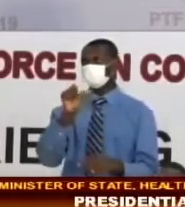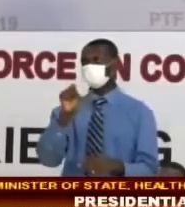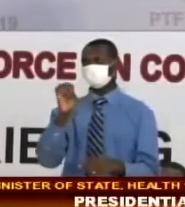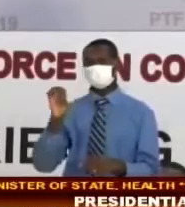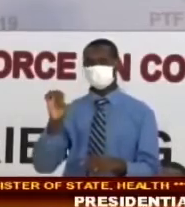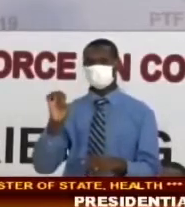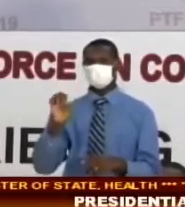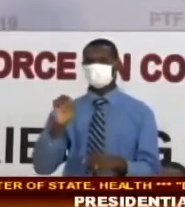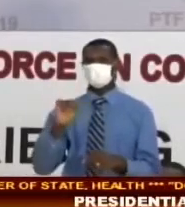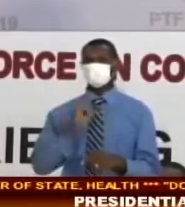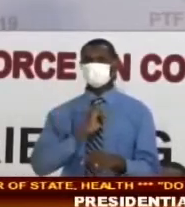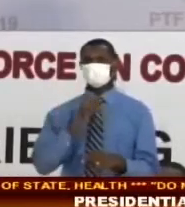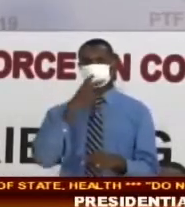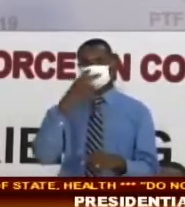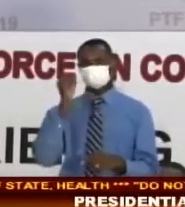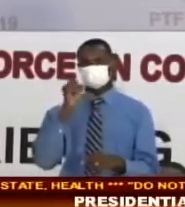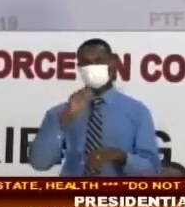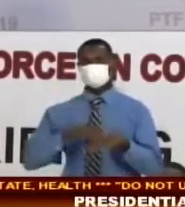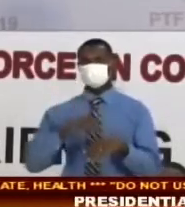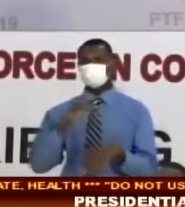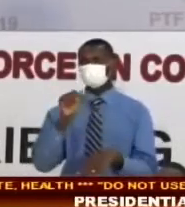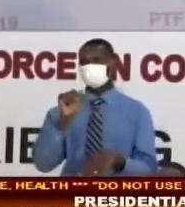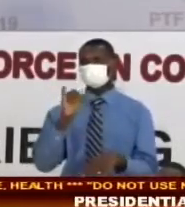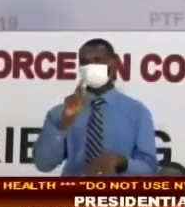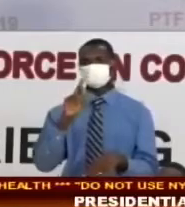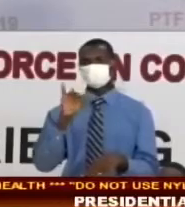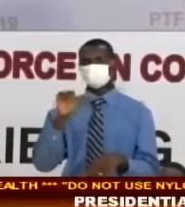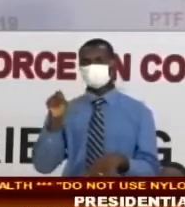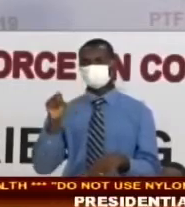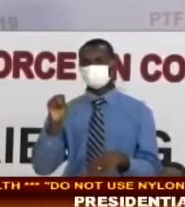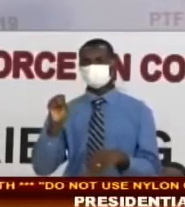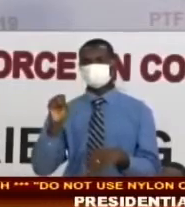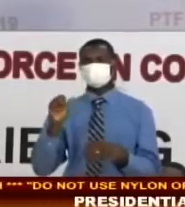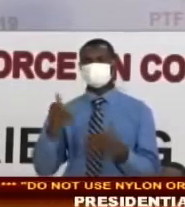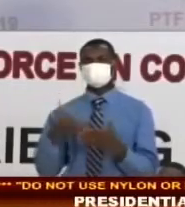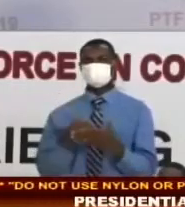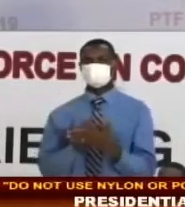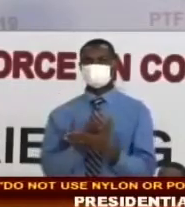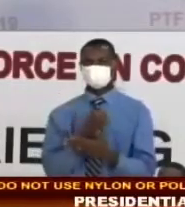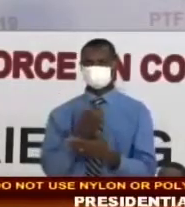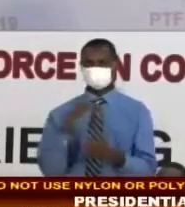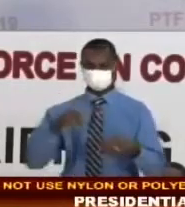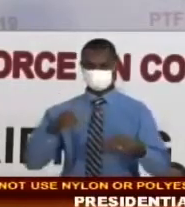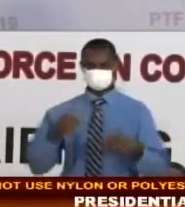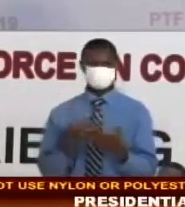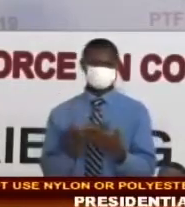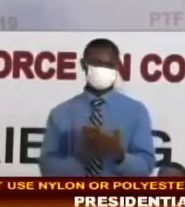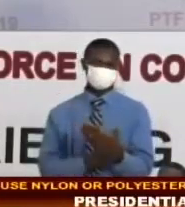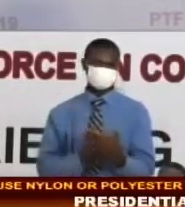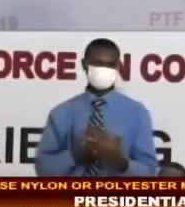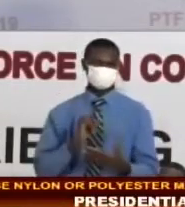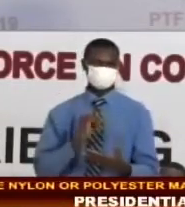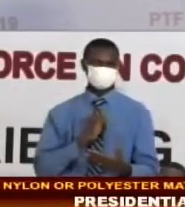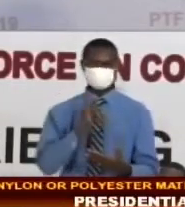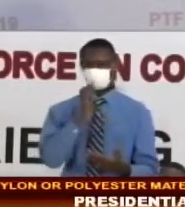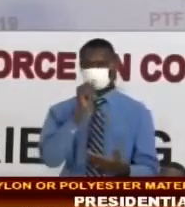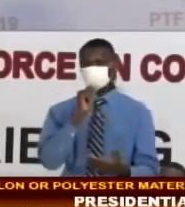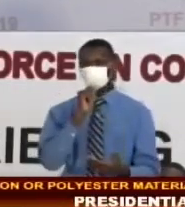Arise News program this morning, and I tried to explain how you can get online. I'm not sure why you're